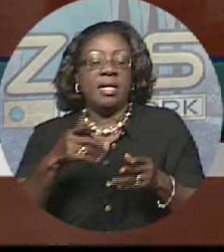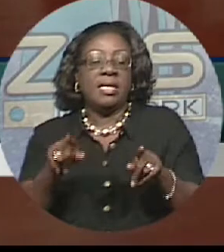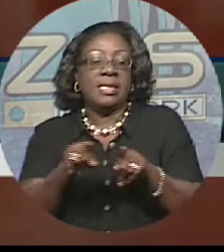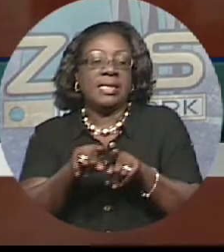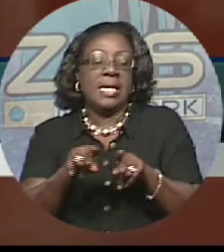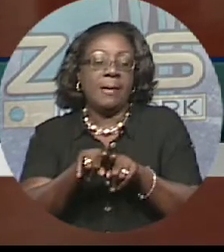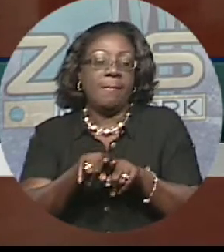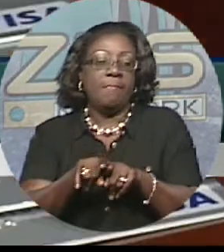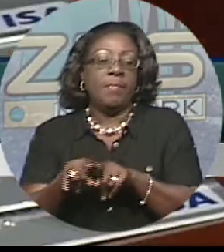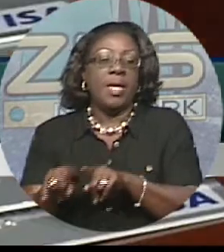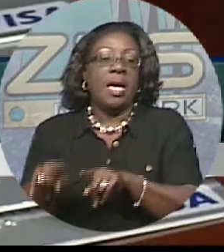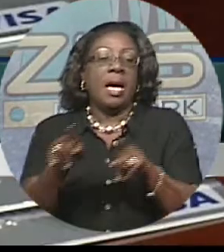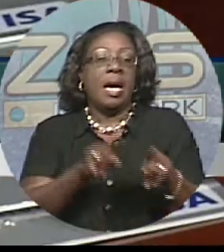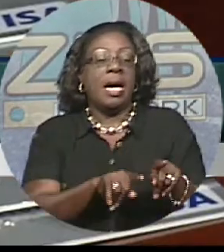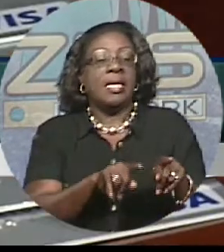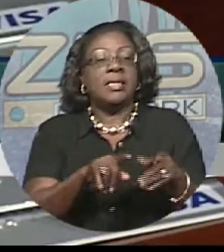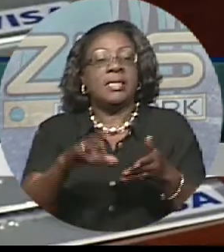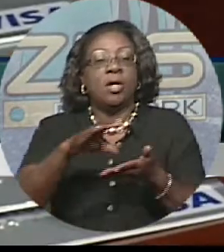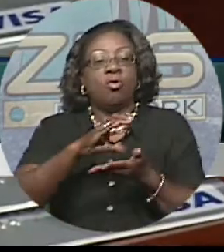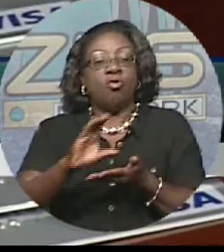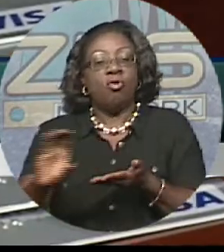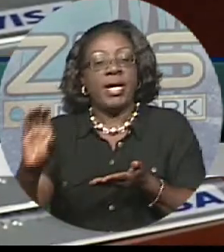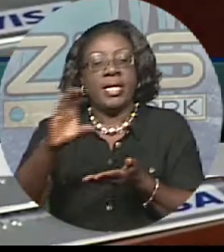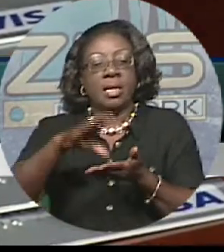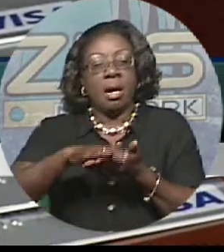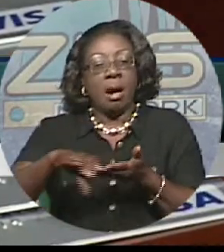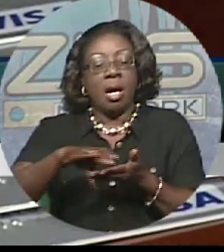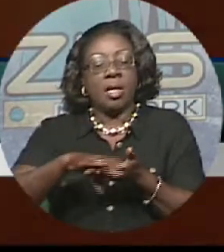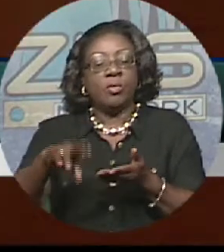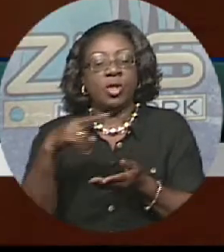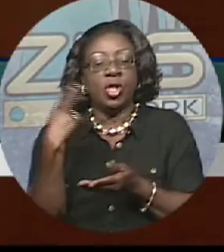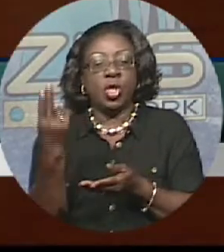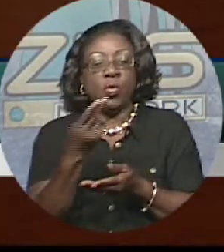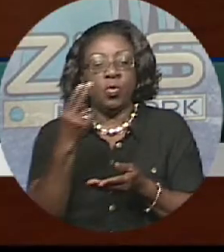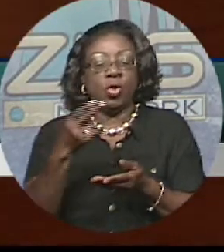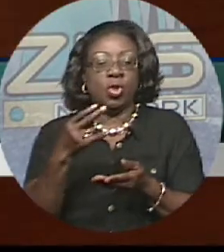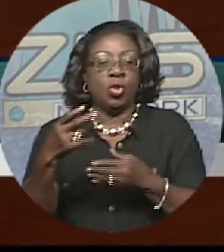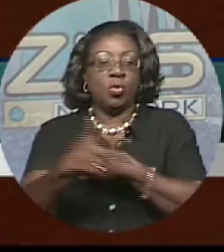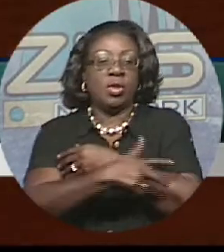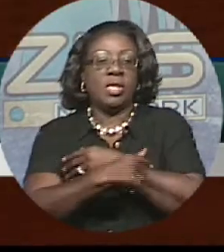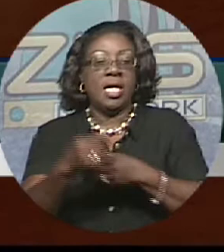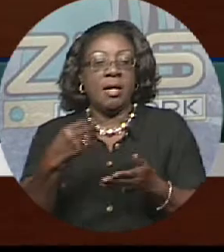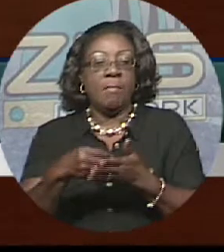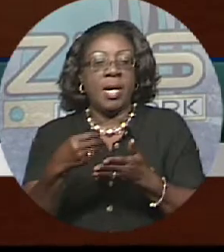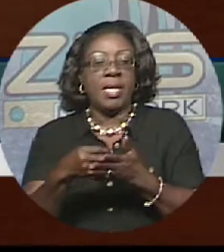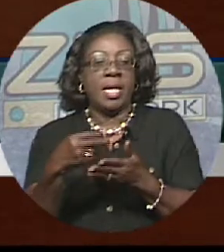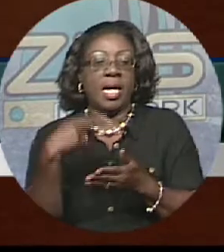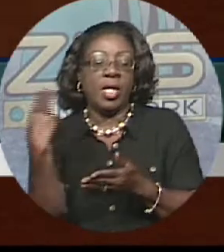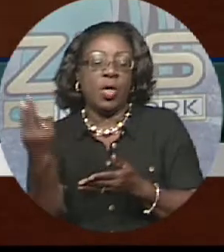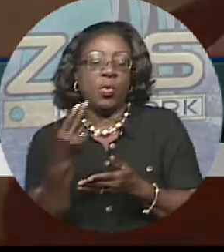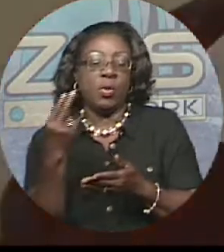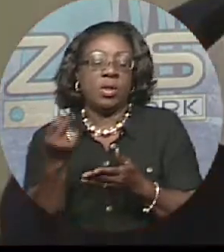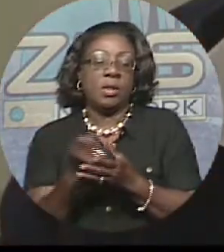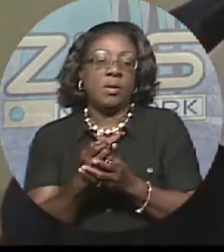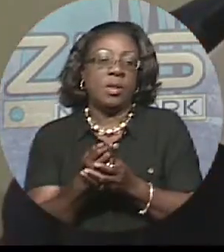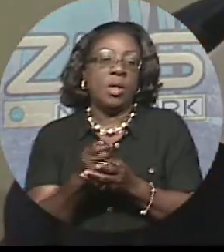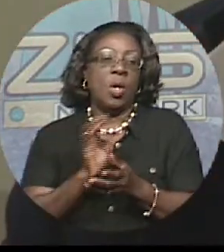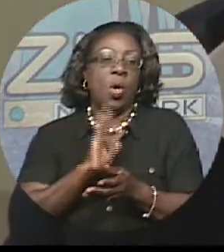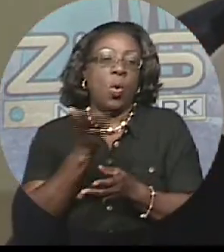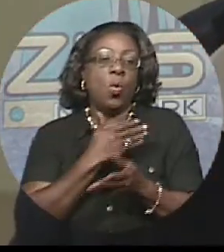as they too were together swindled out of nearly $100,000 between the period of January to July. We know that